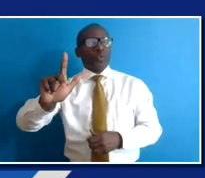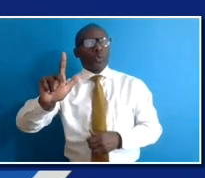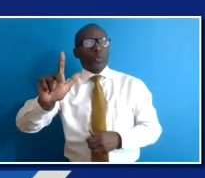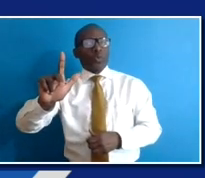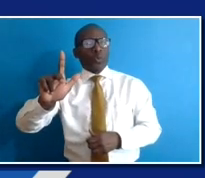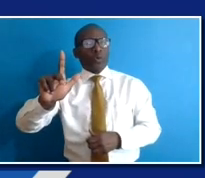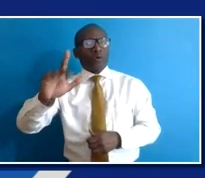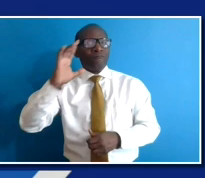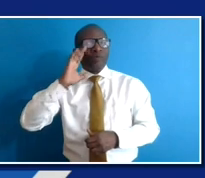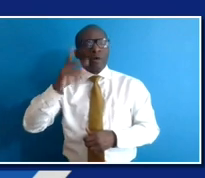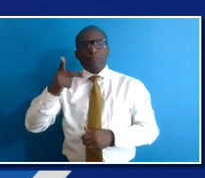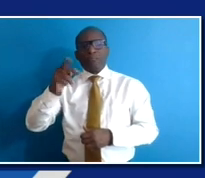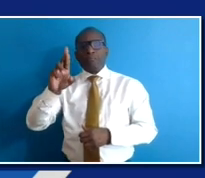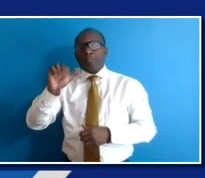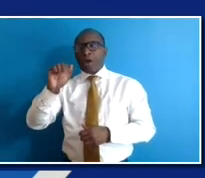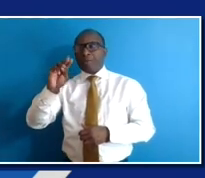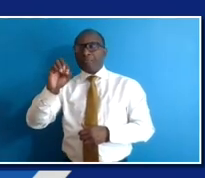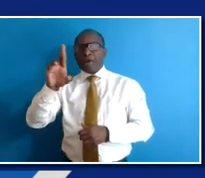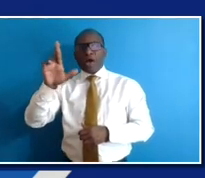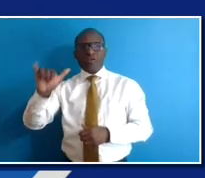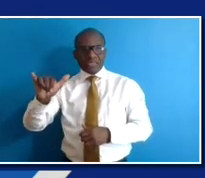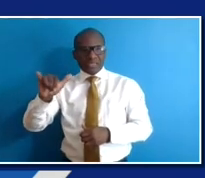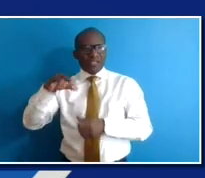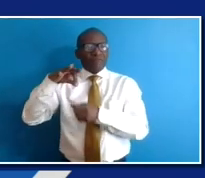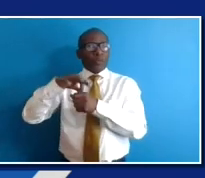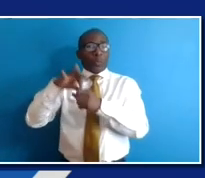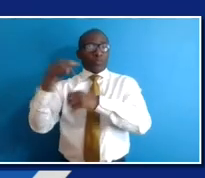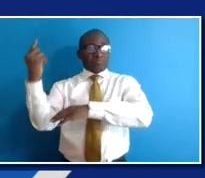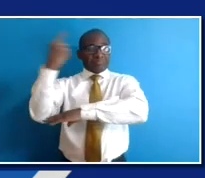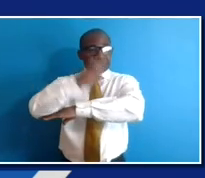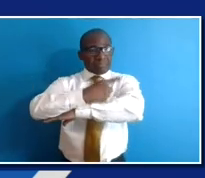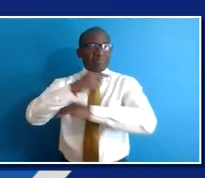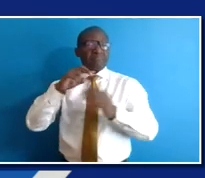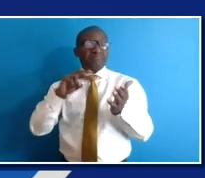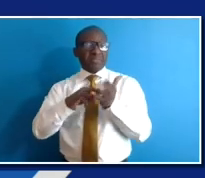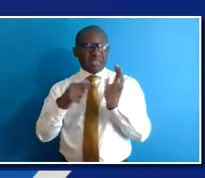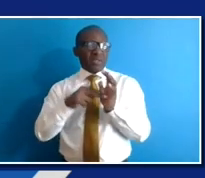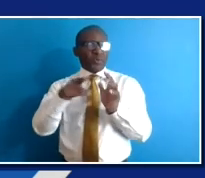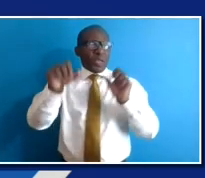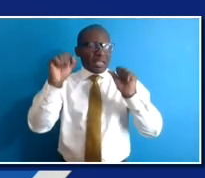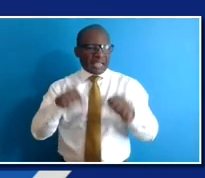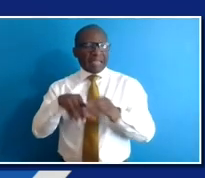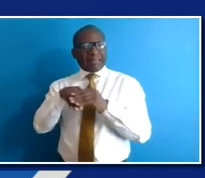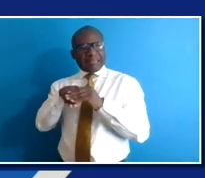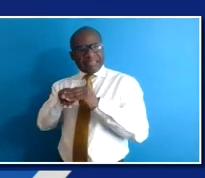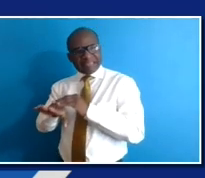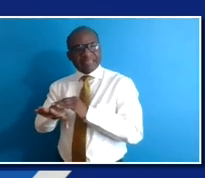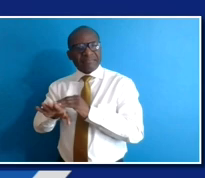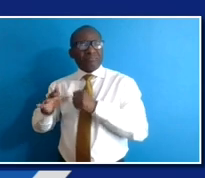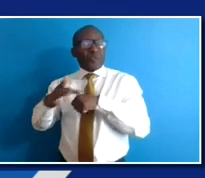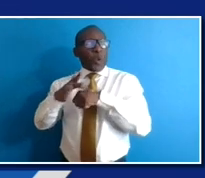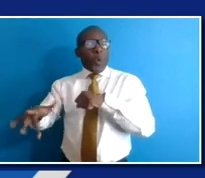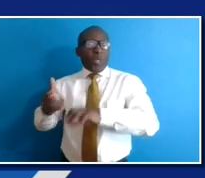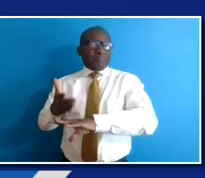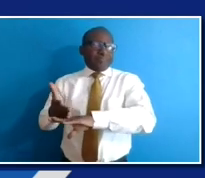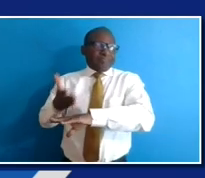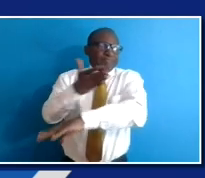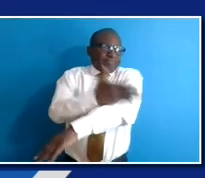there are going to be less precincts available on primary day than normal. And you may not know where you usually vote won't be open. We're not sure. You'd have to